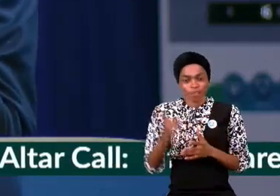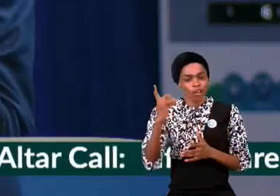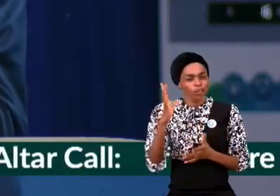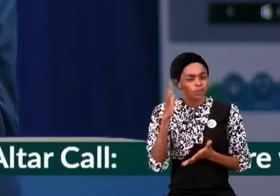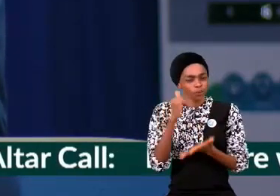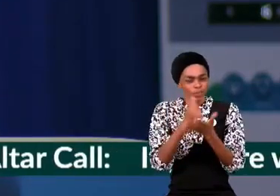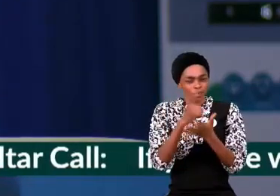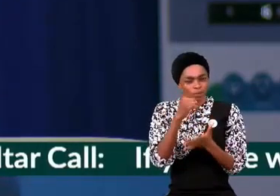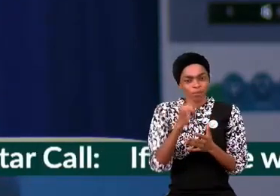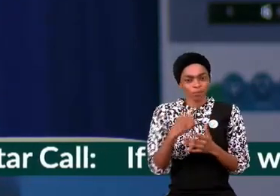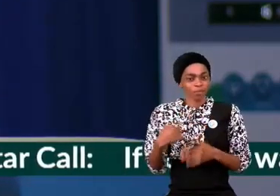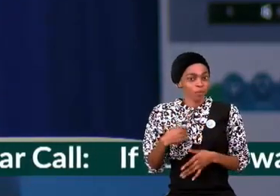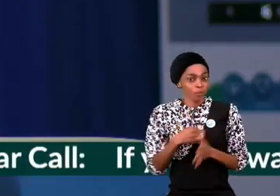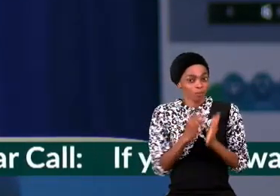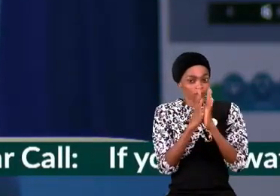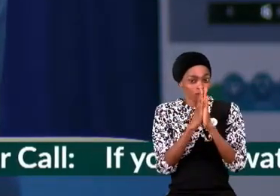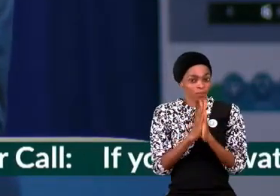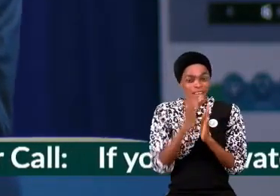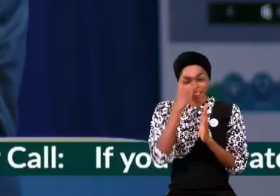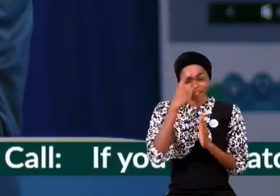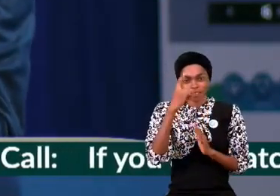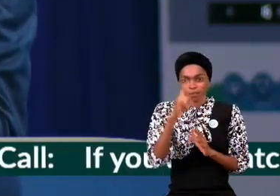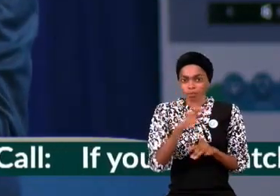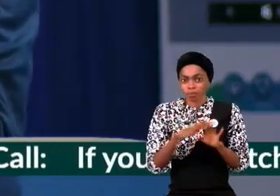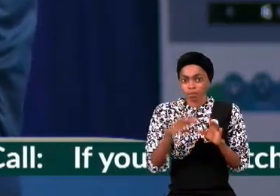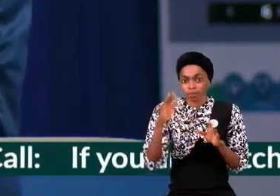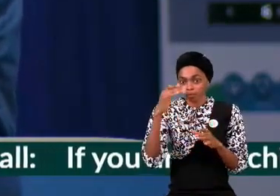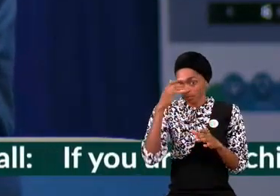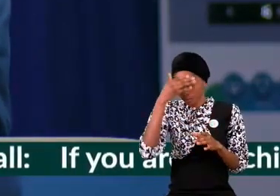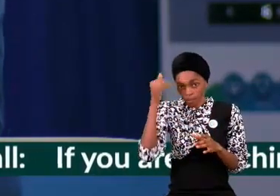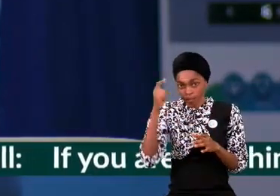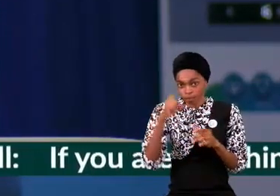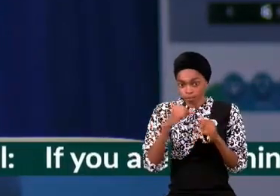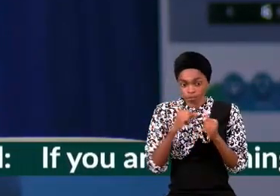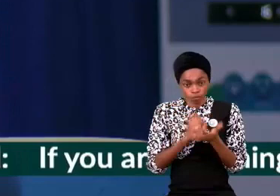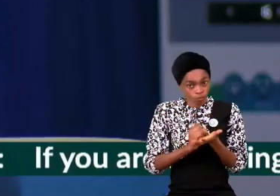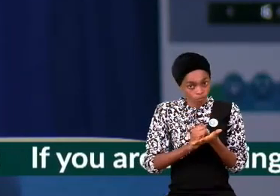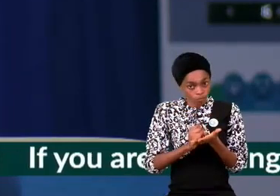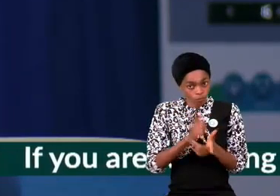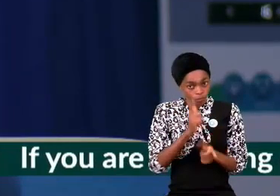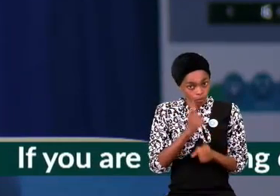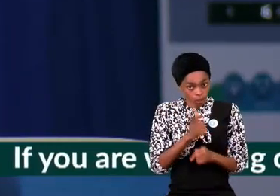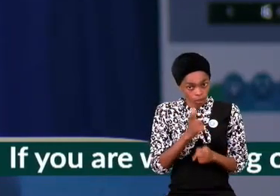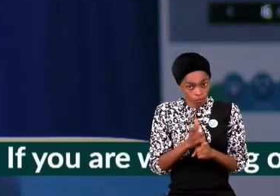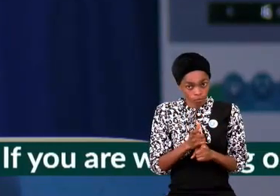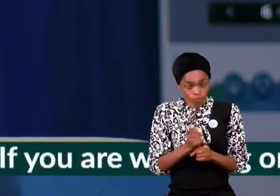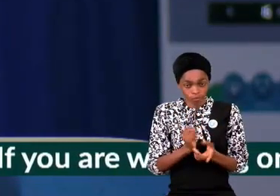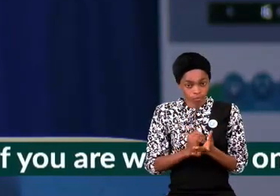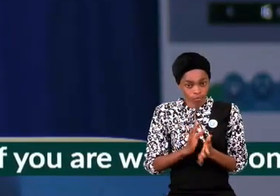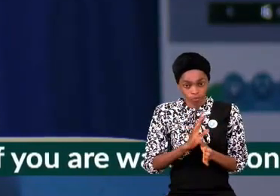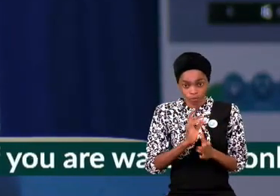Out of all three, and those at the extreme there, are we true?